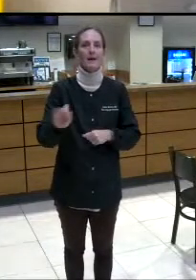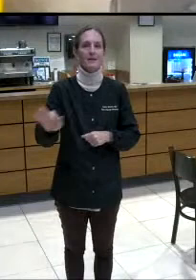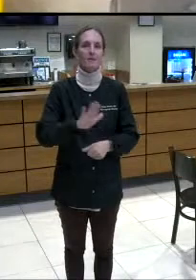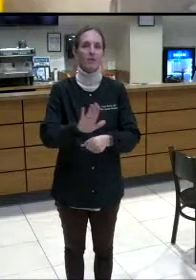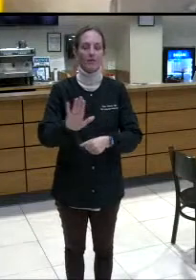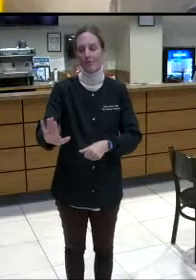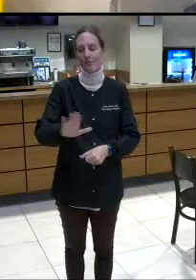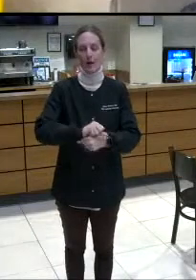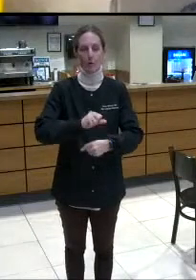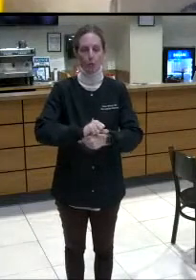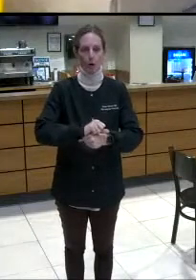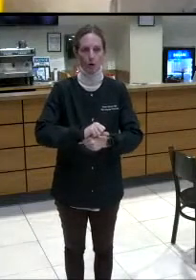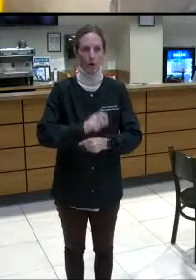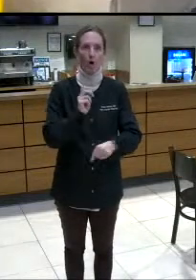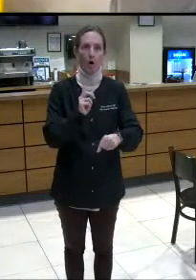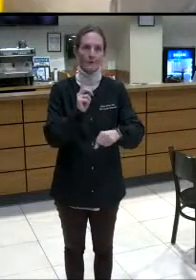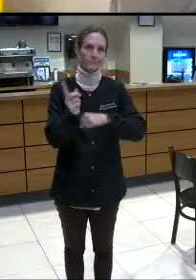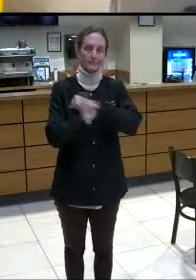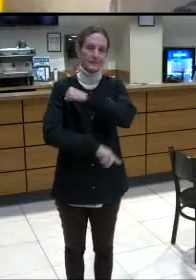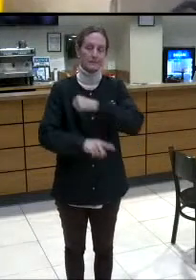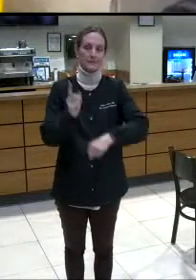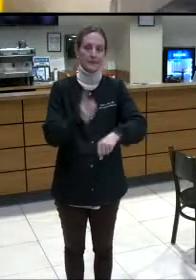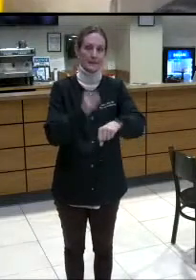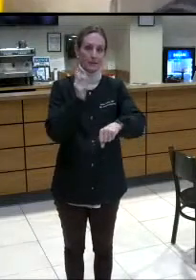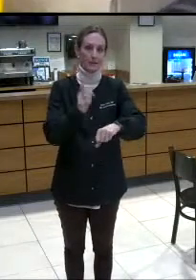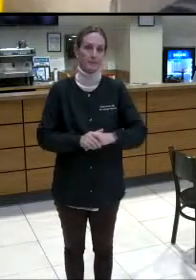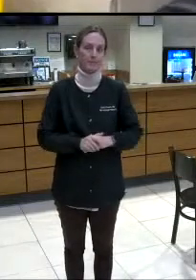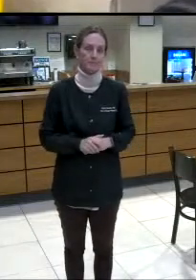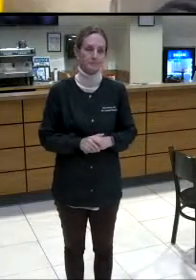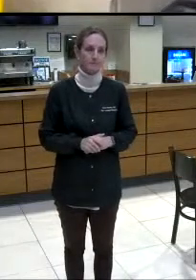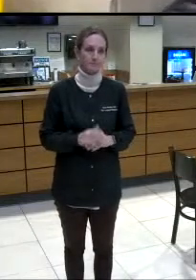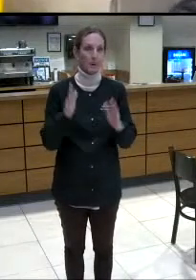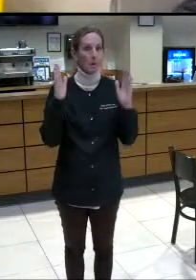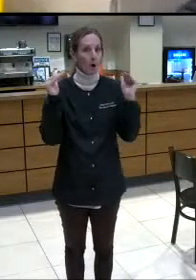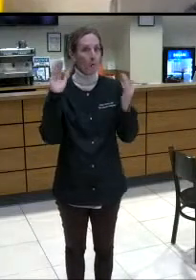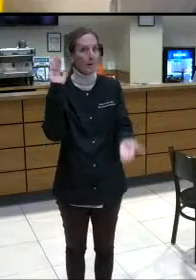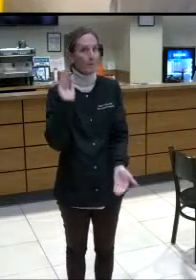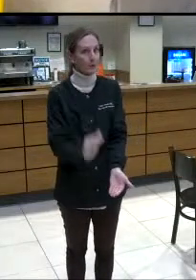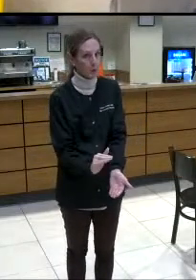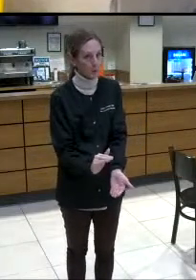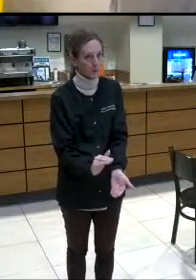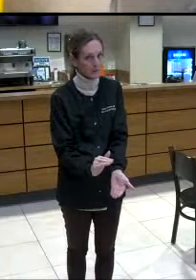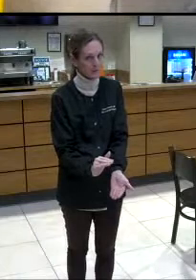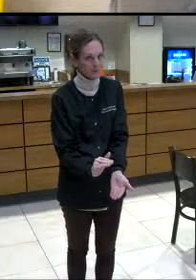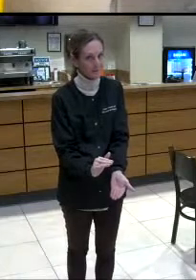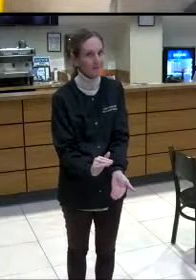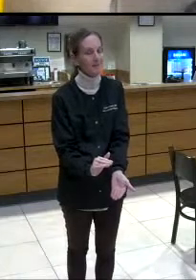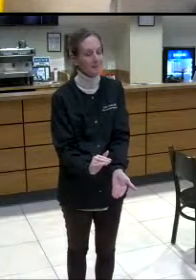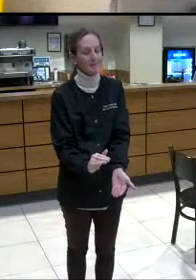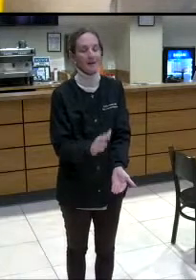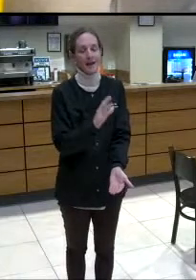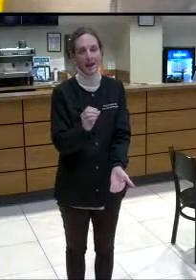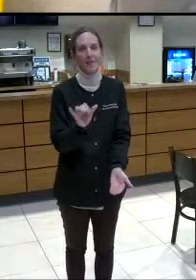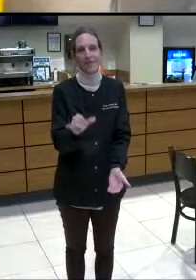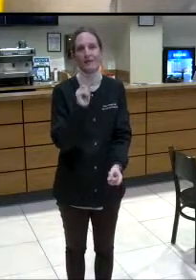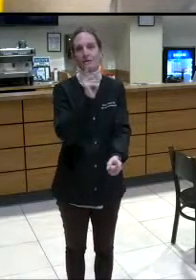this. It's our hope that we will Absolutely. meet our goal at the